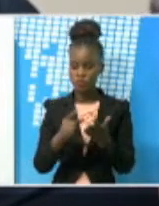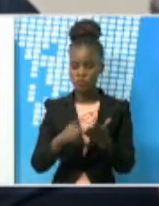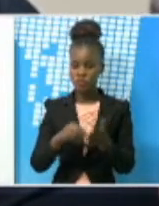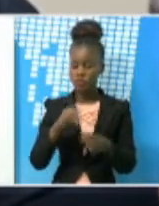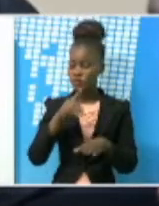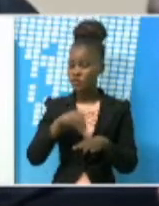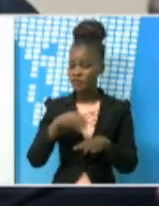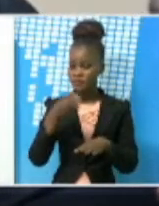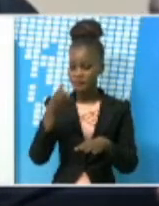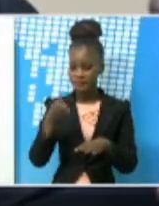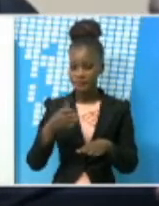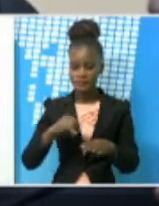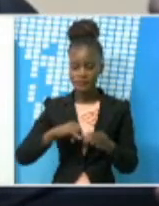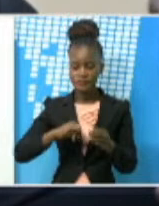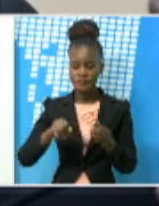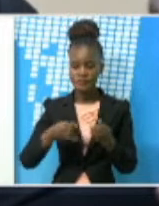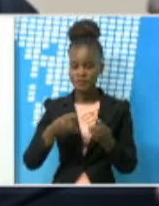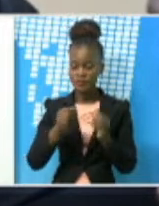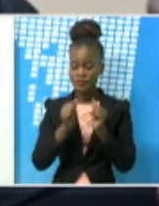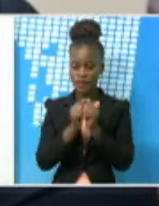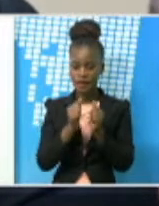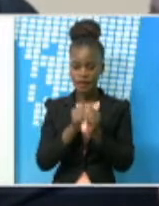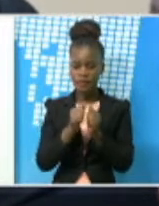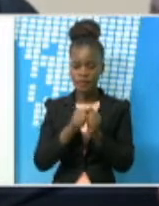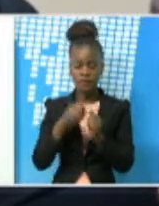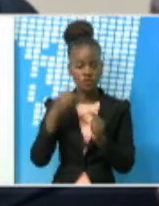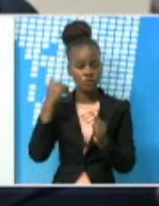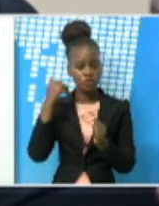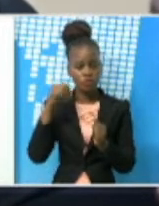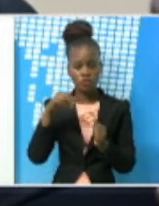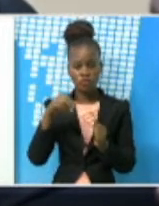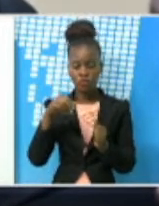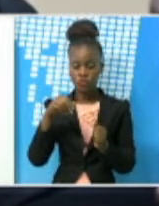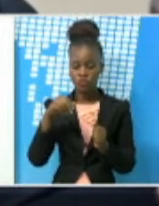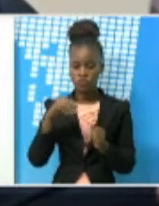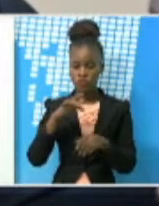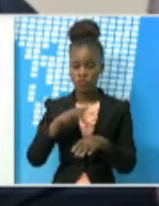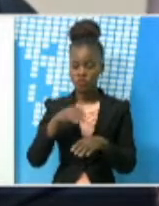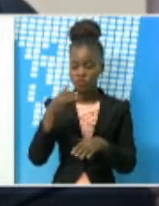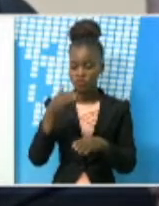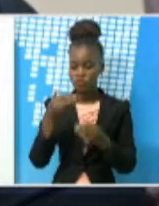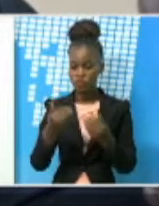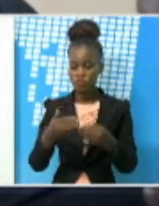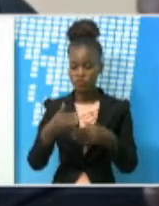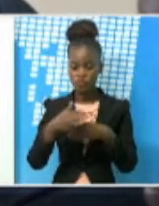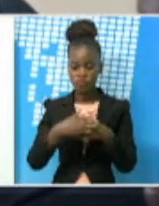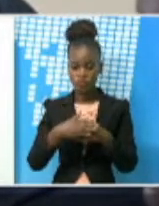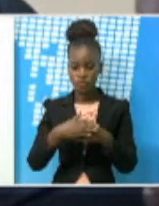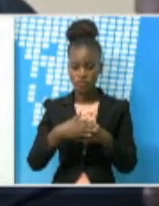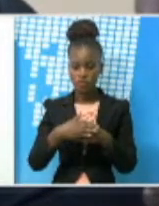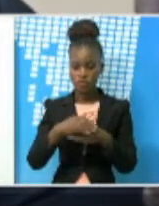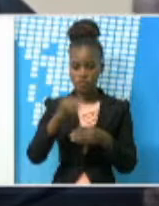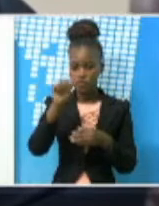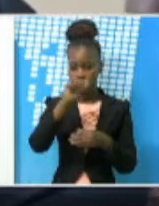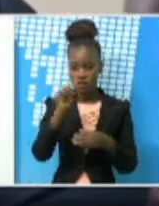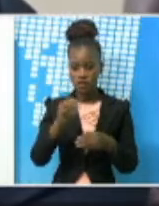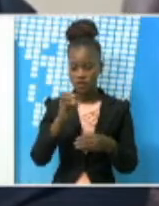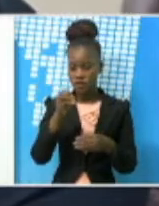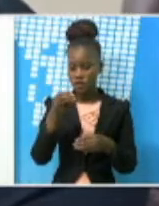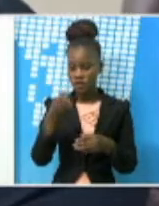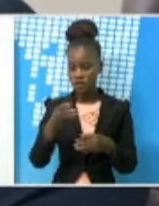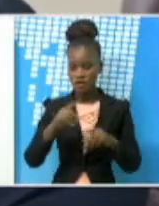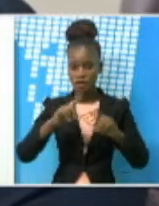just had the challenge with Uganda Telecom that was recently closed. So these end up being the